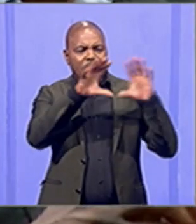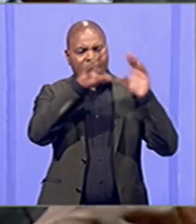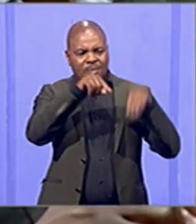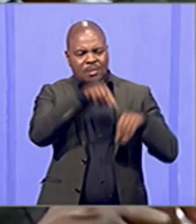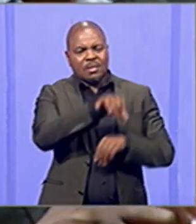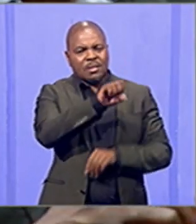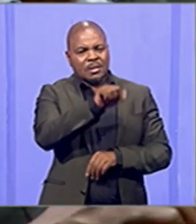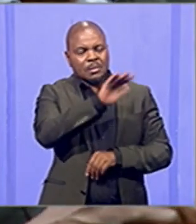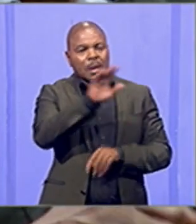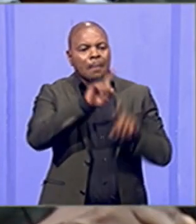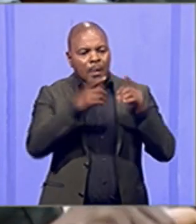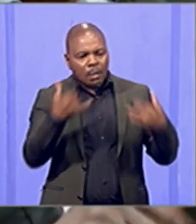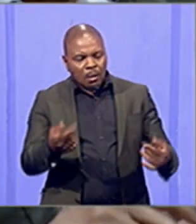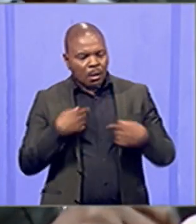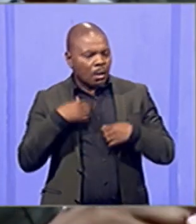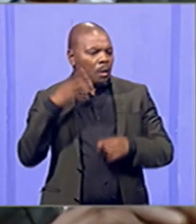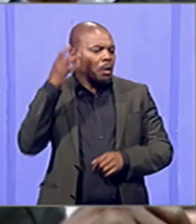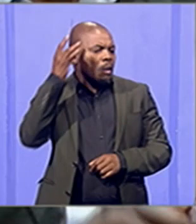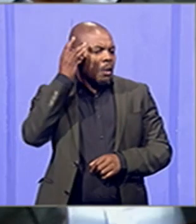only to learn